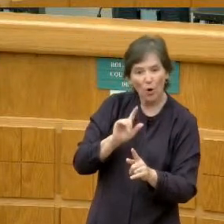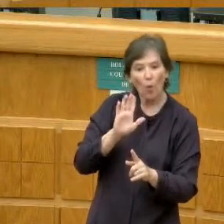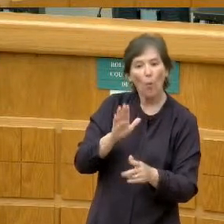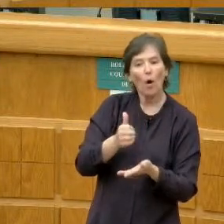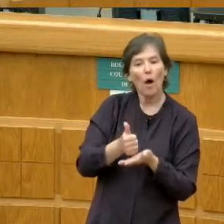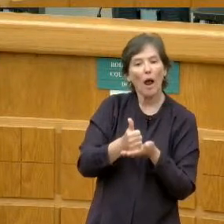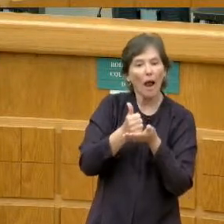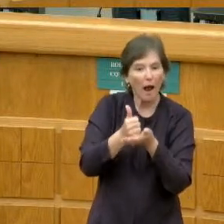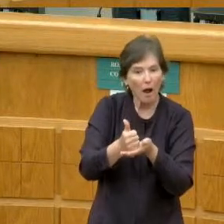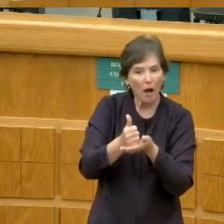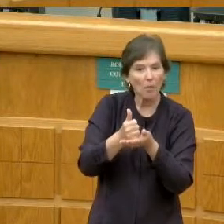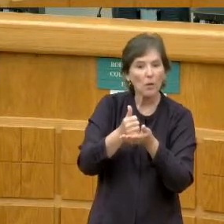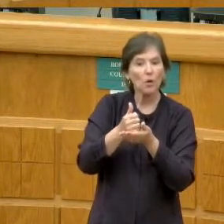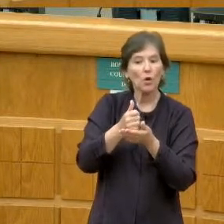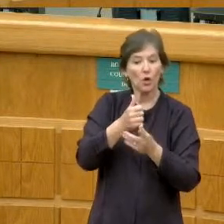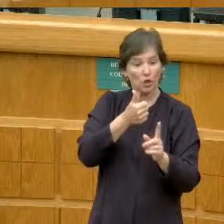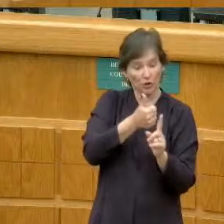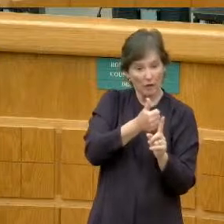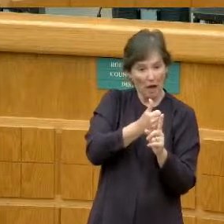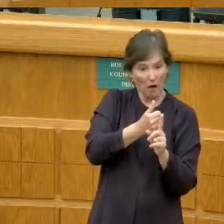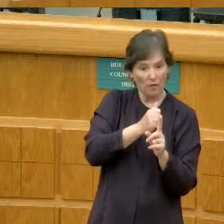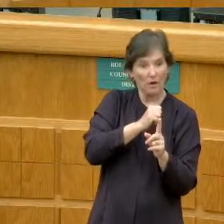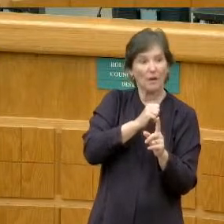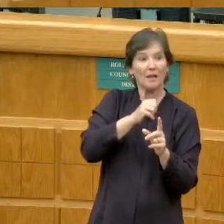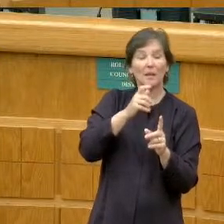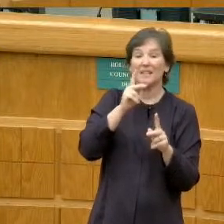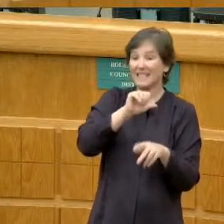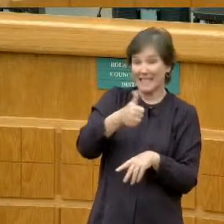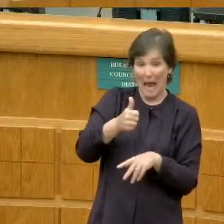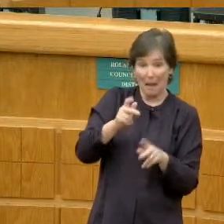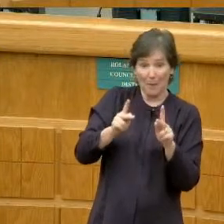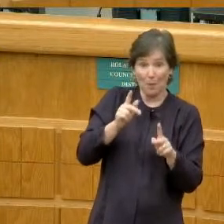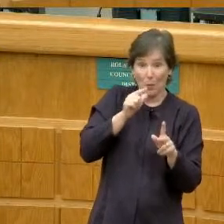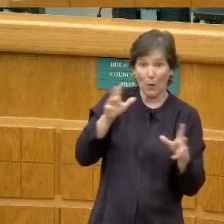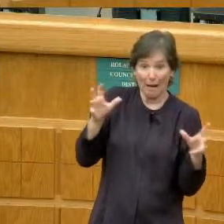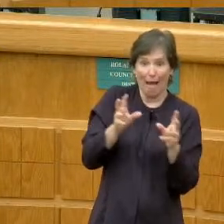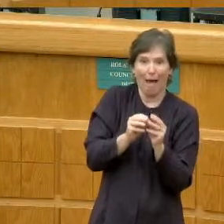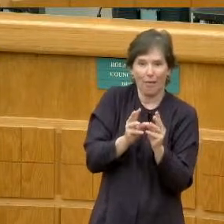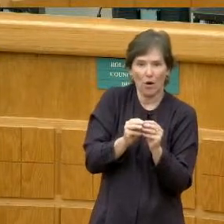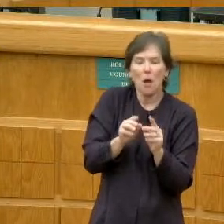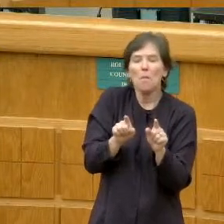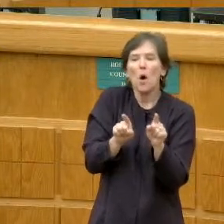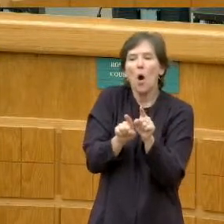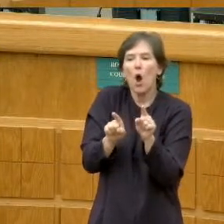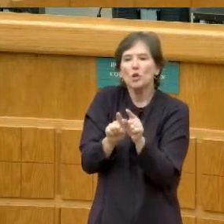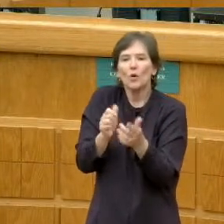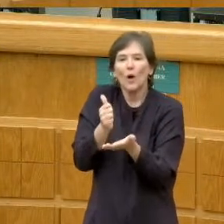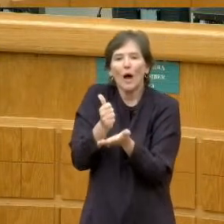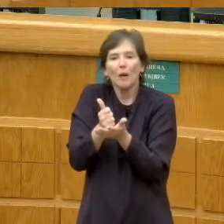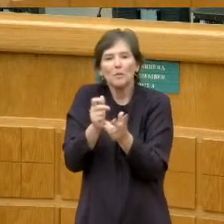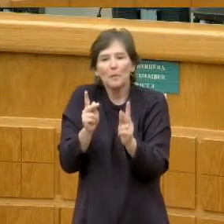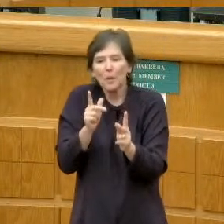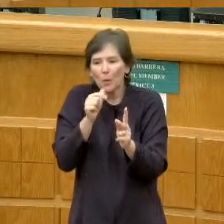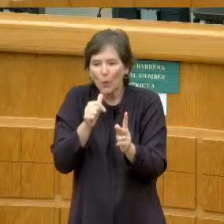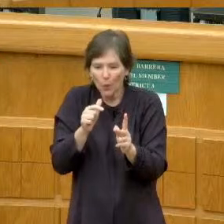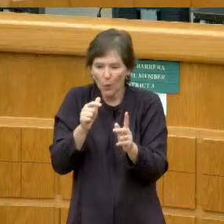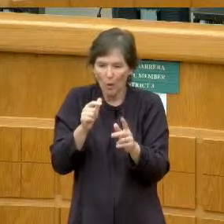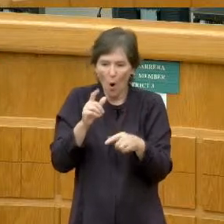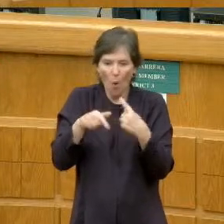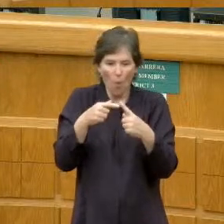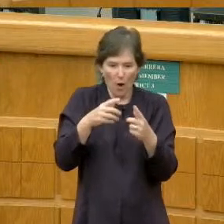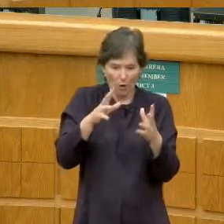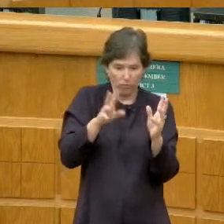they encounter after they leave that reunion or that gathering. And so it is with vehicle